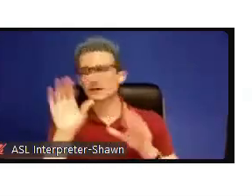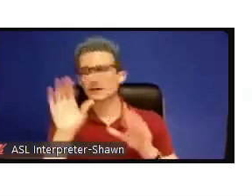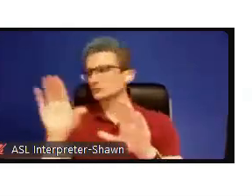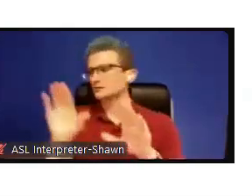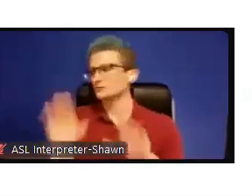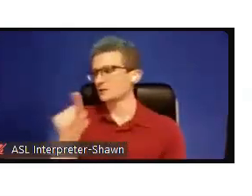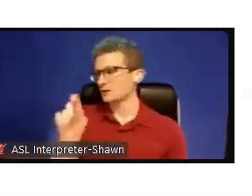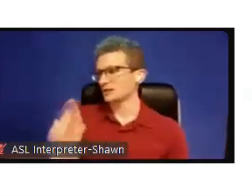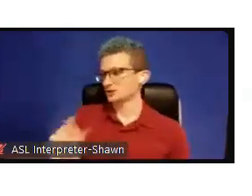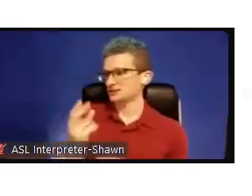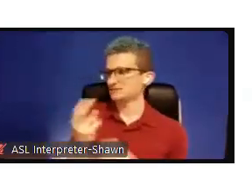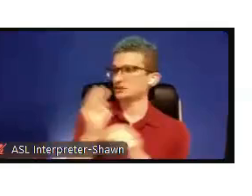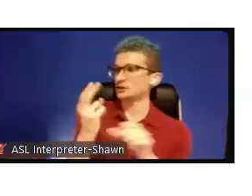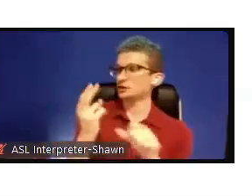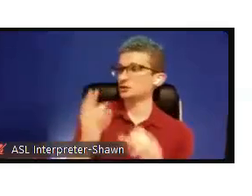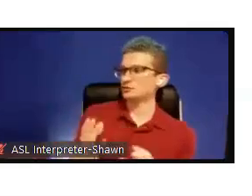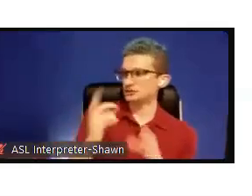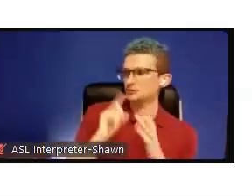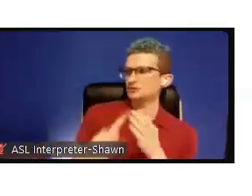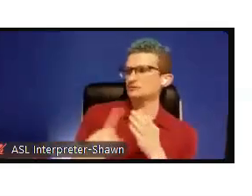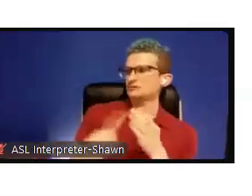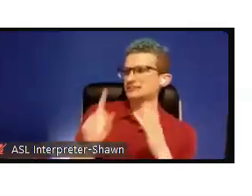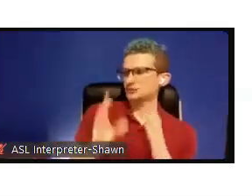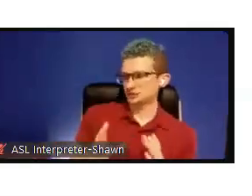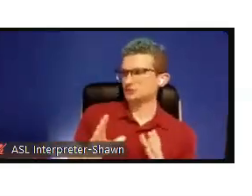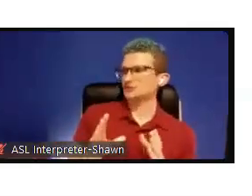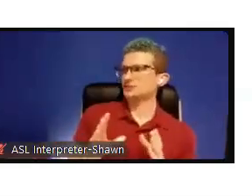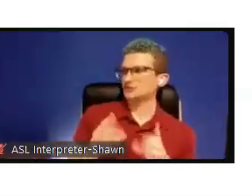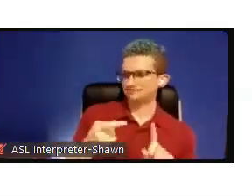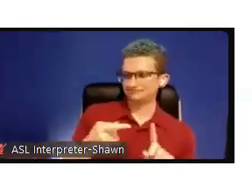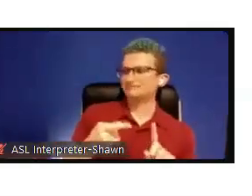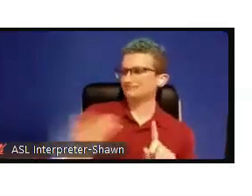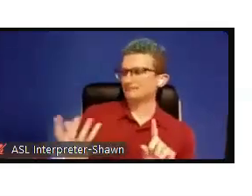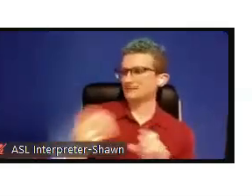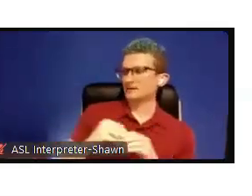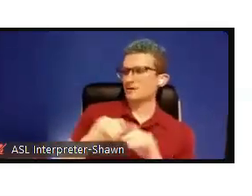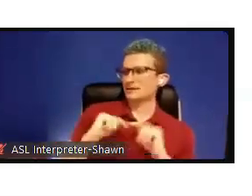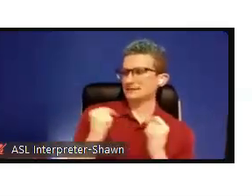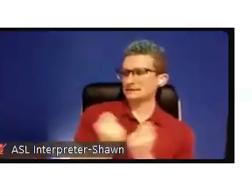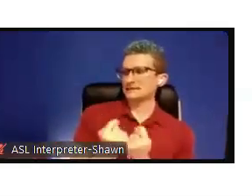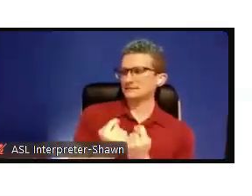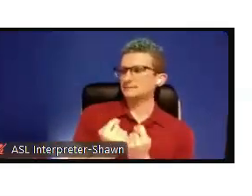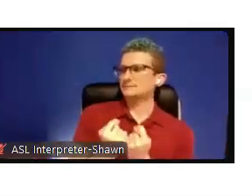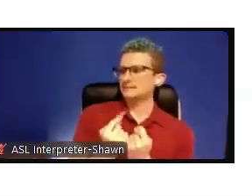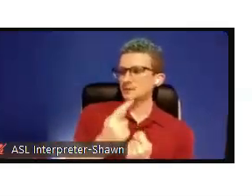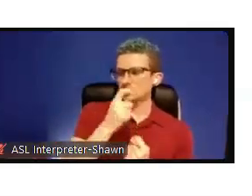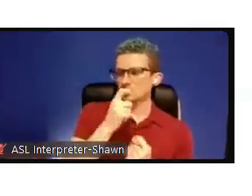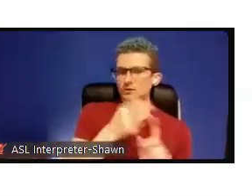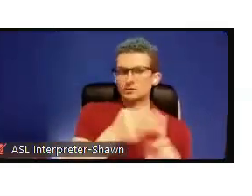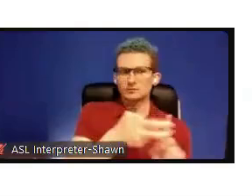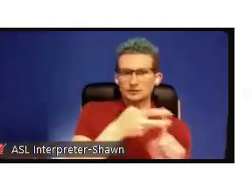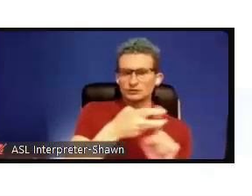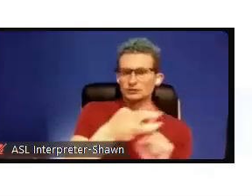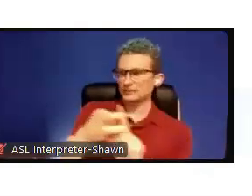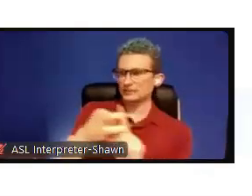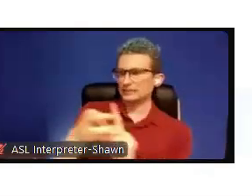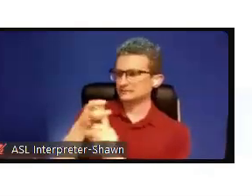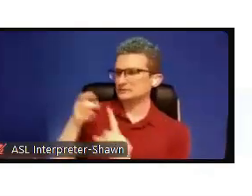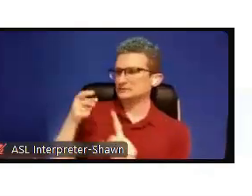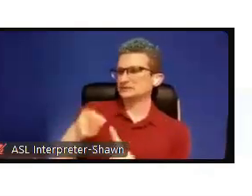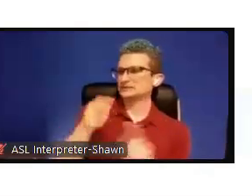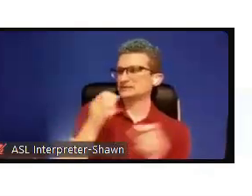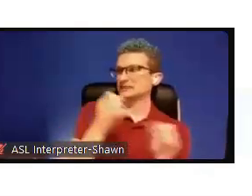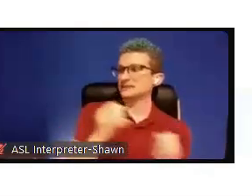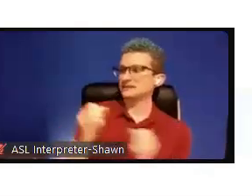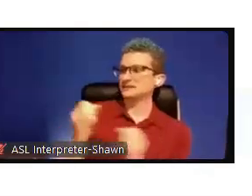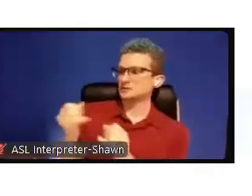user researcher who was on our team at the time who recruited these individuals specifically